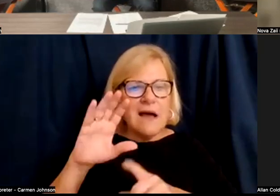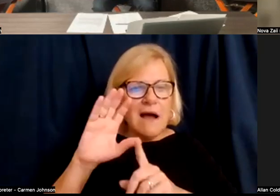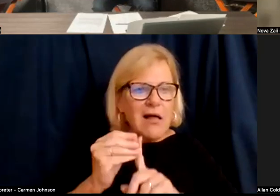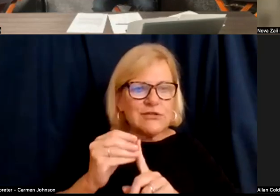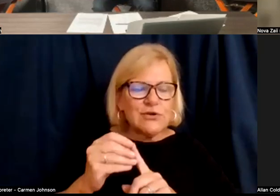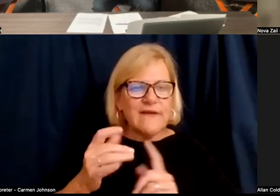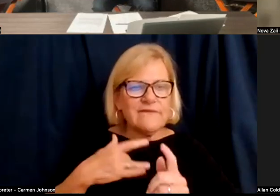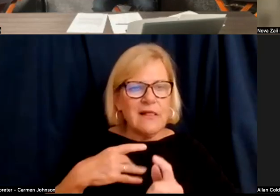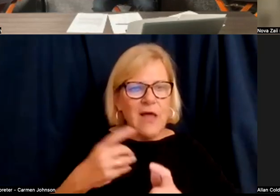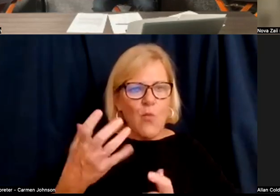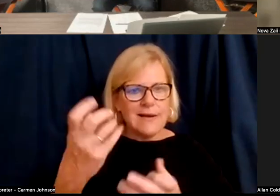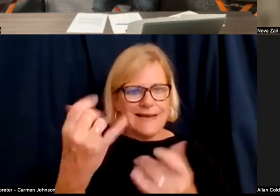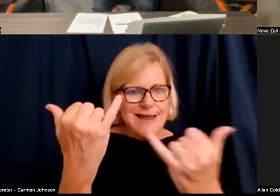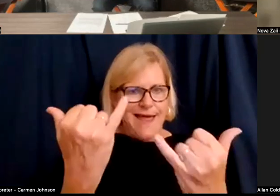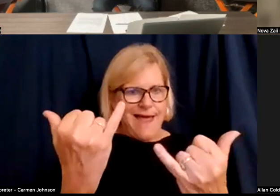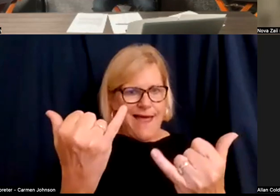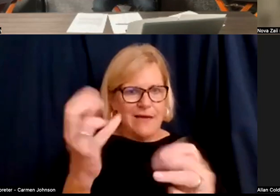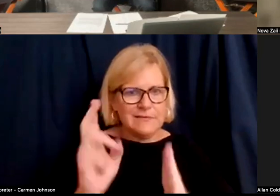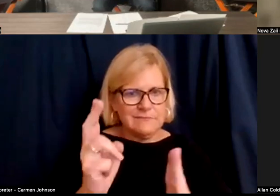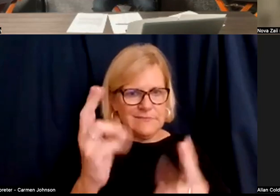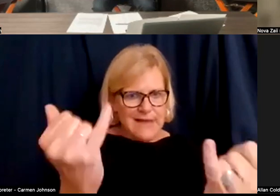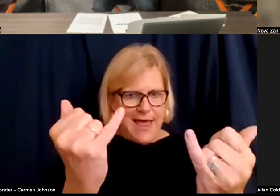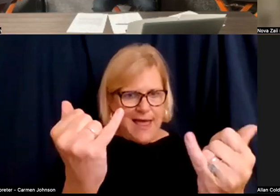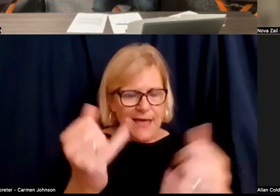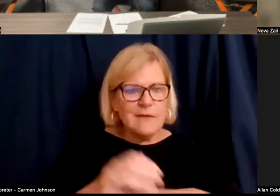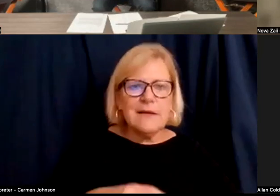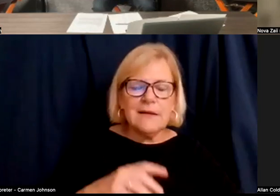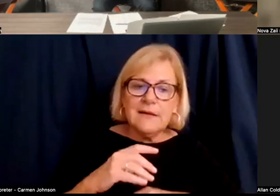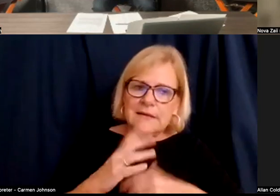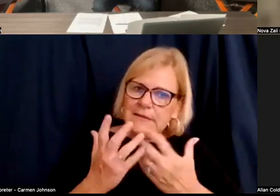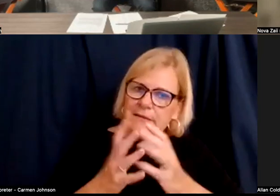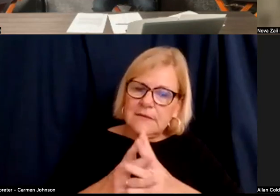instant gratification, you know, mm, increasingly being the priority,